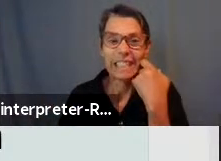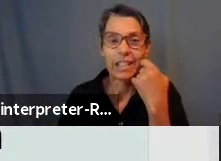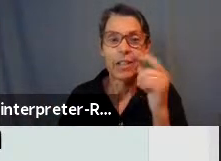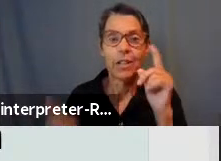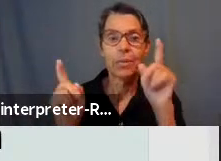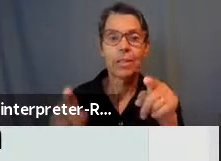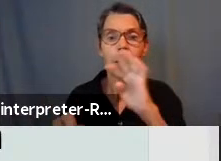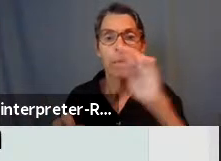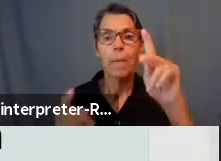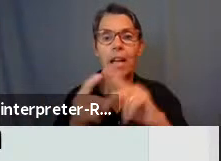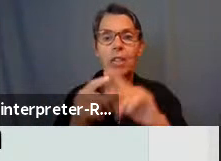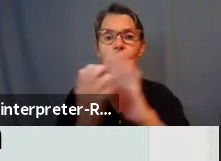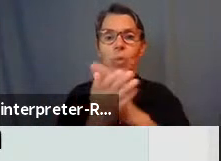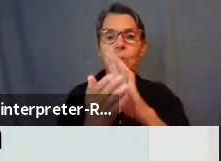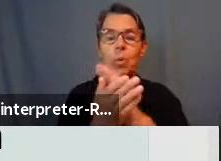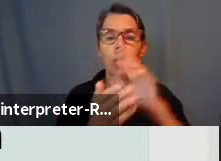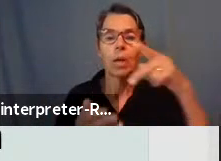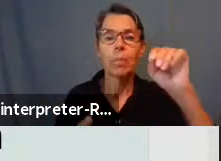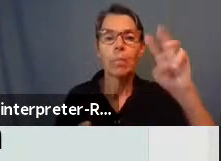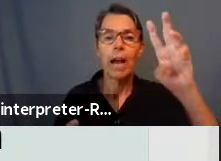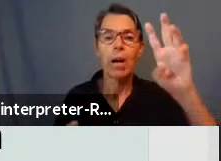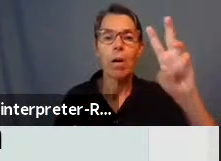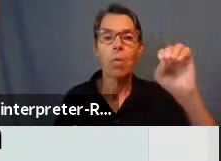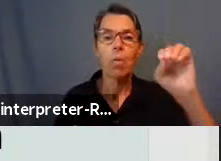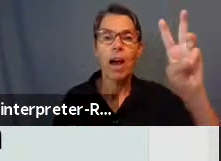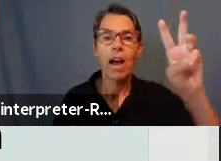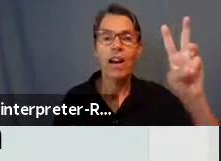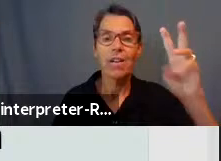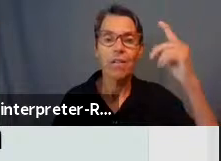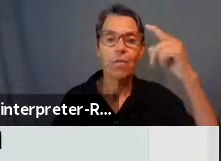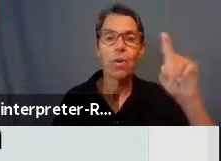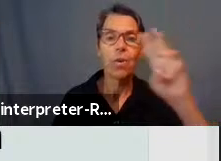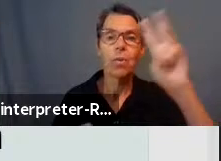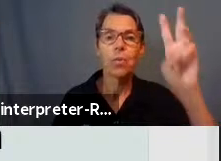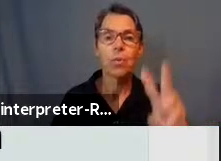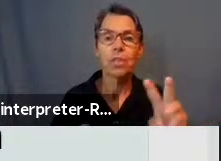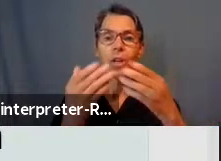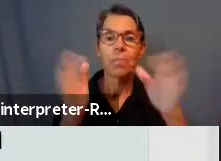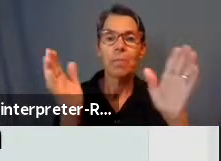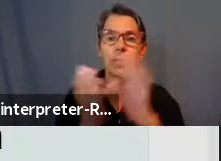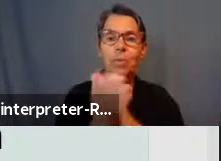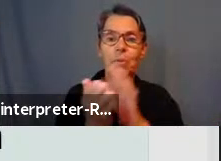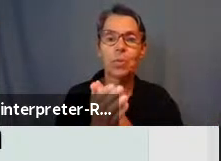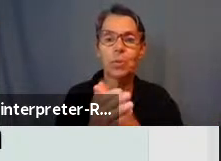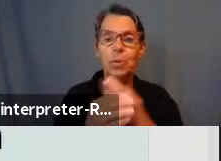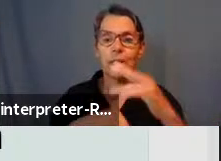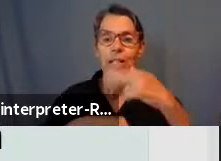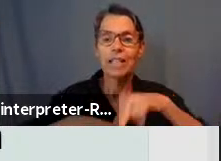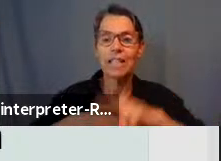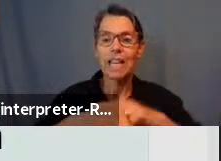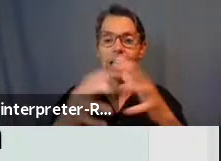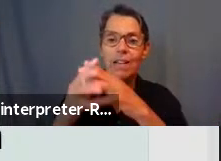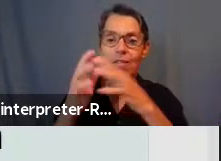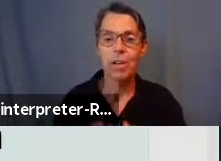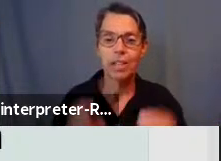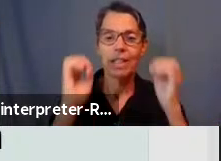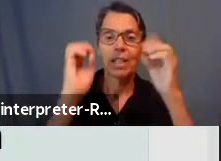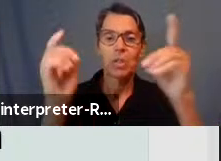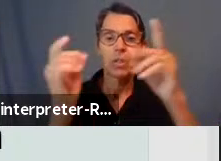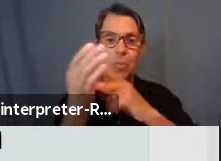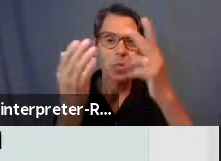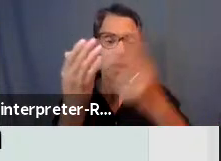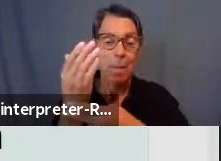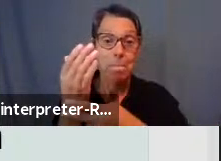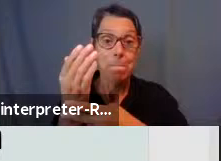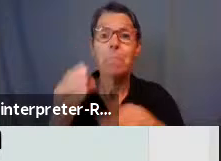Back to School Powwow event for the Wichita Public Schools Native American Education Program, providing vaccines to people